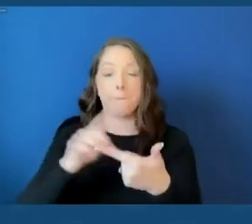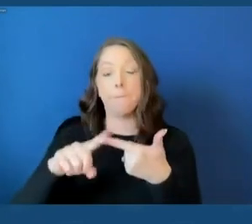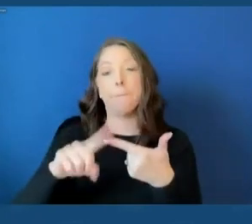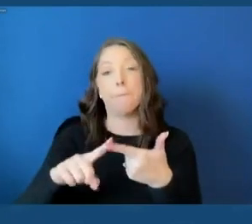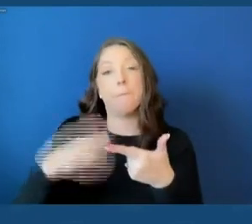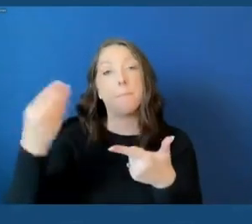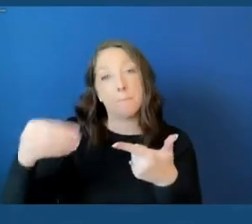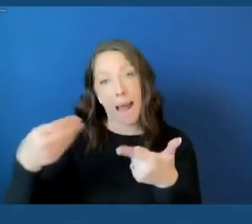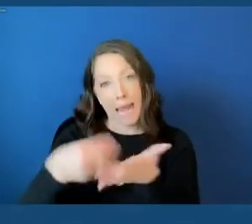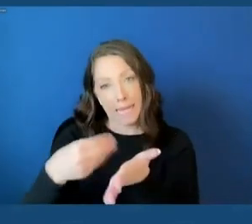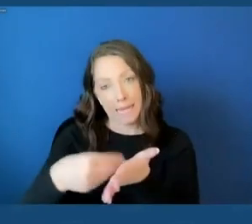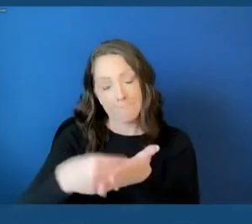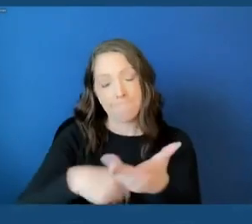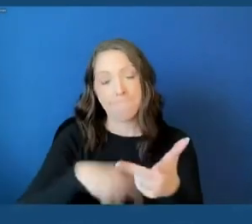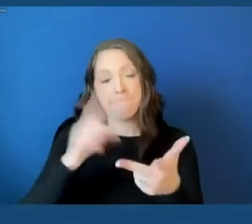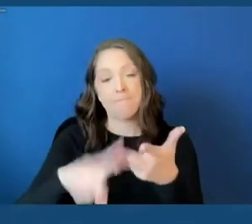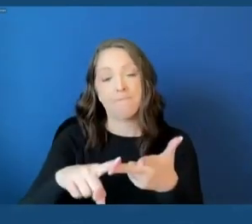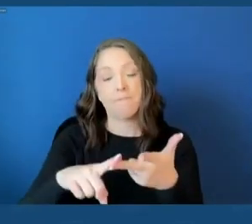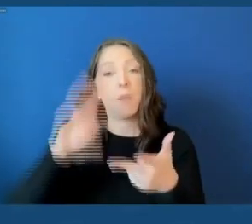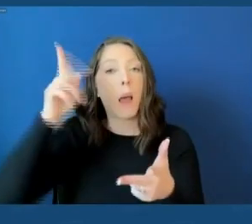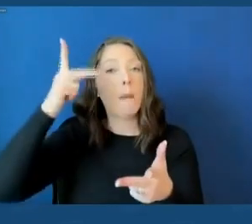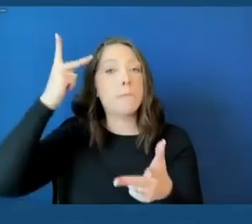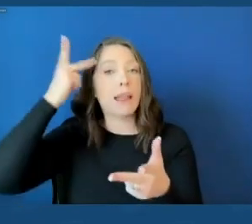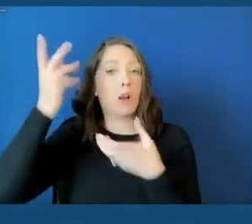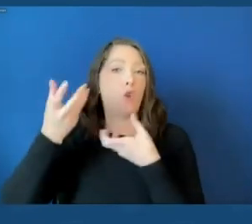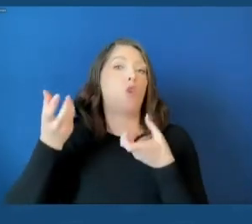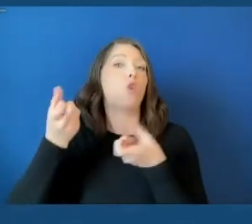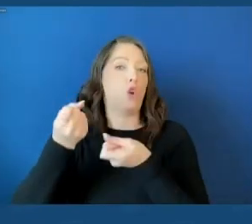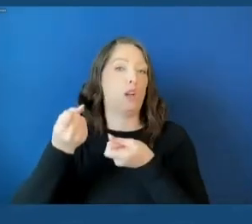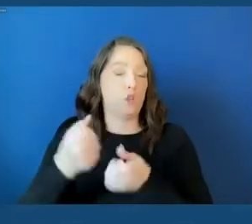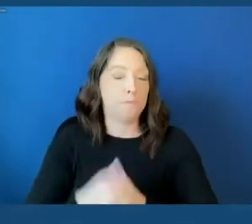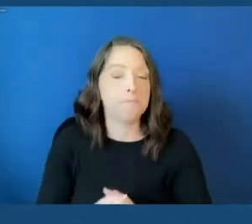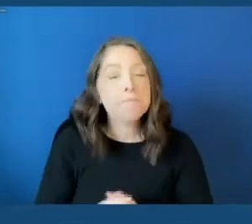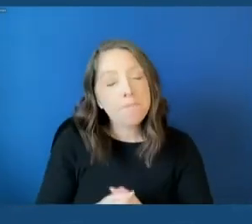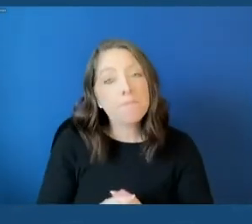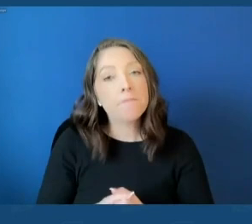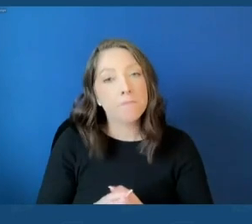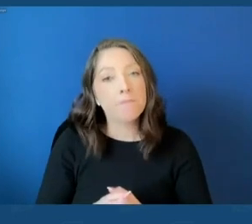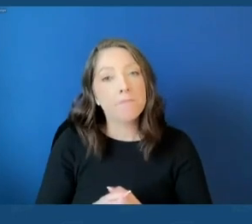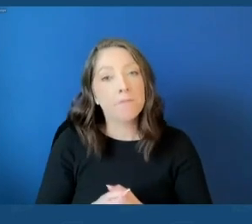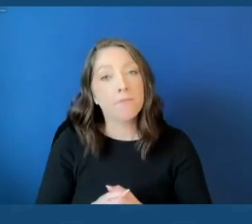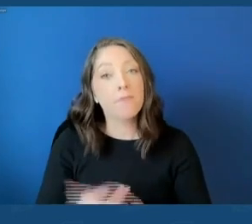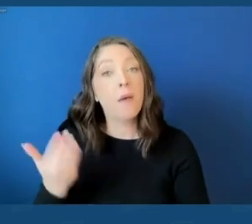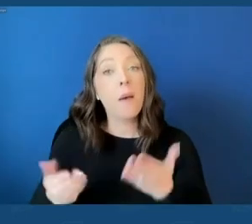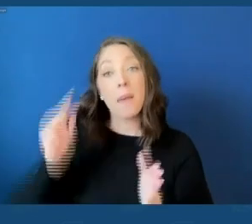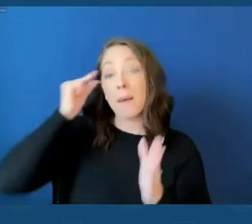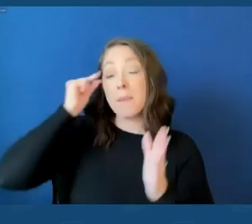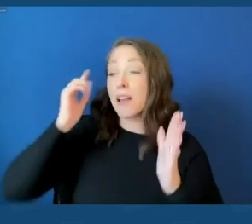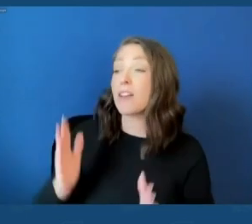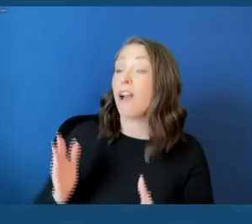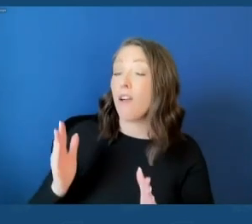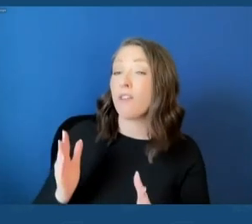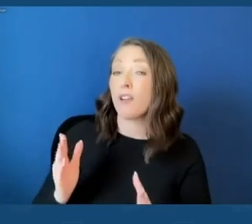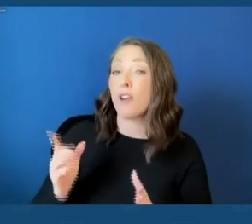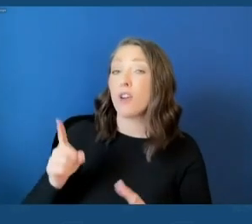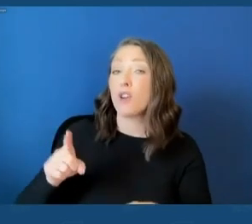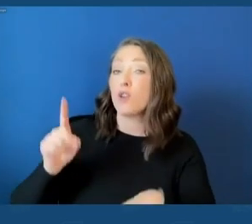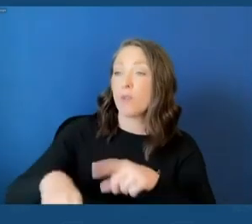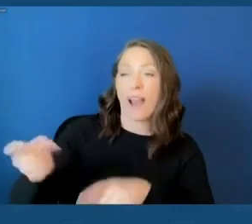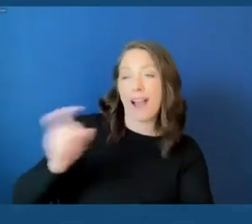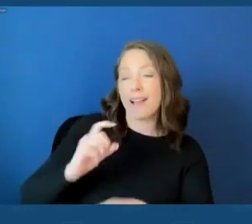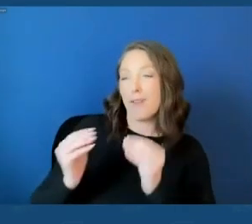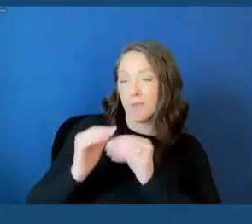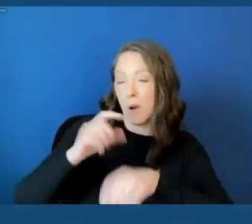money, and political courage. And maybe Governor Hochul can't grant us more time, but